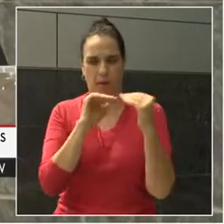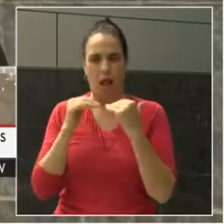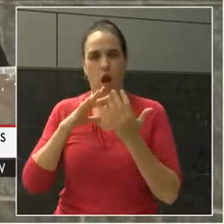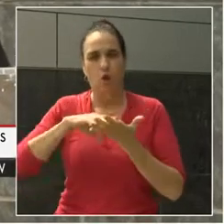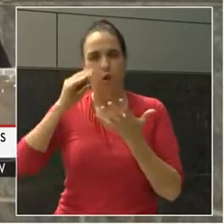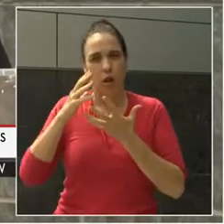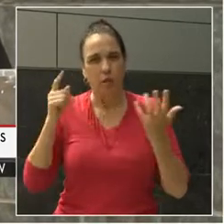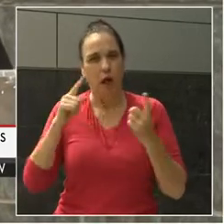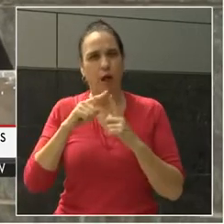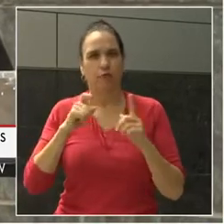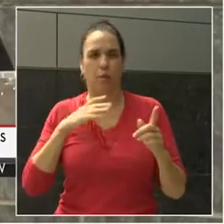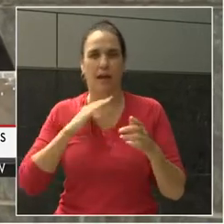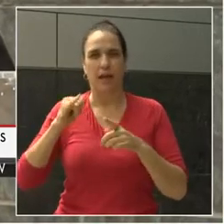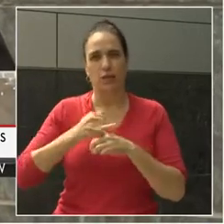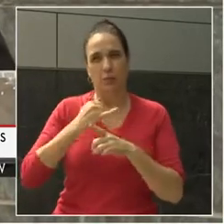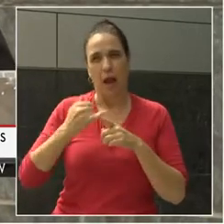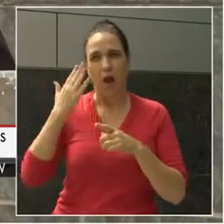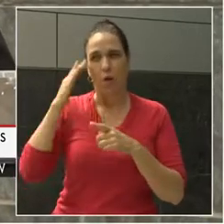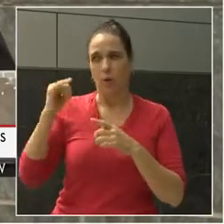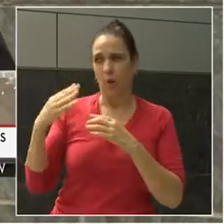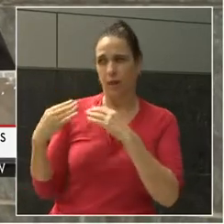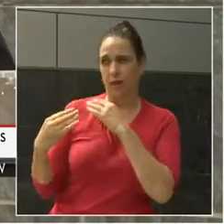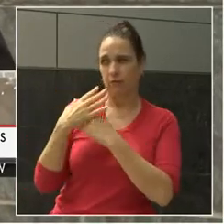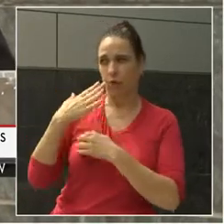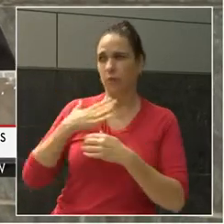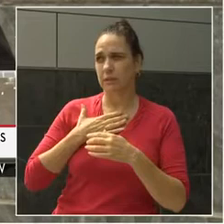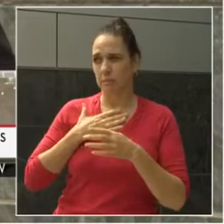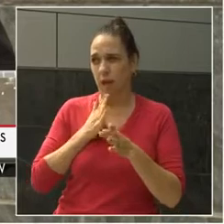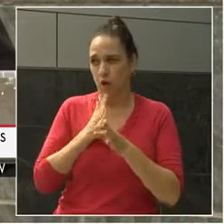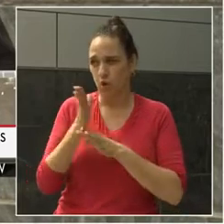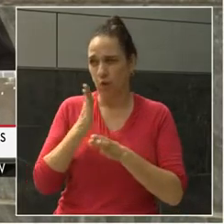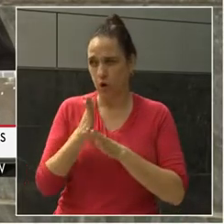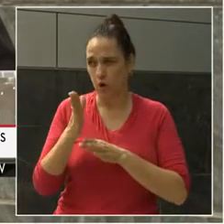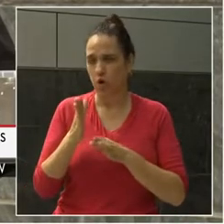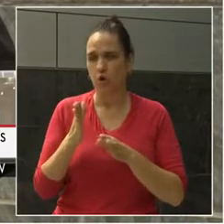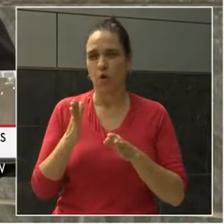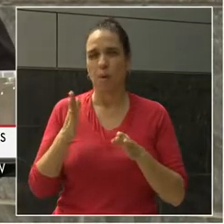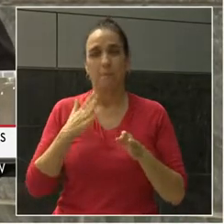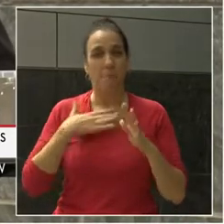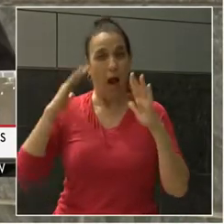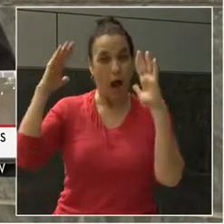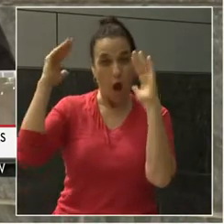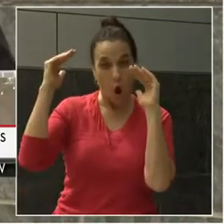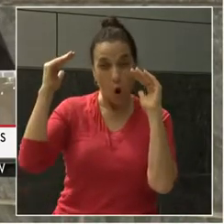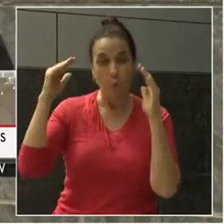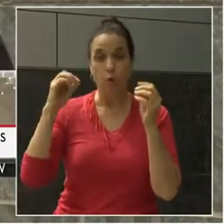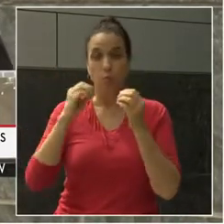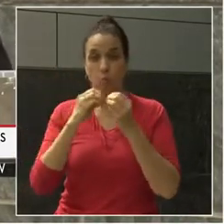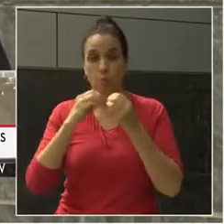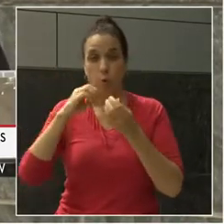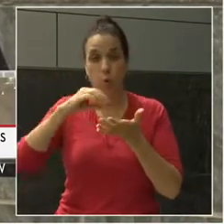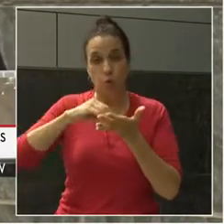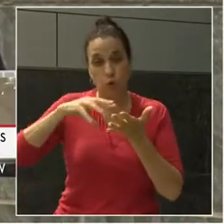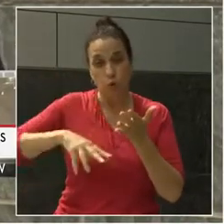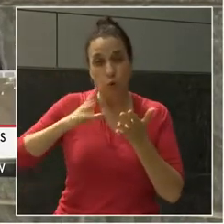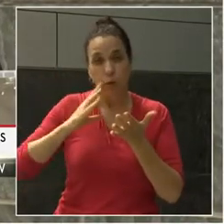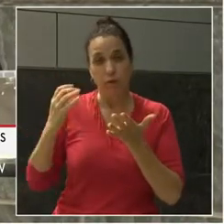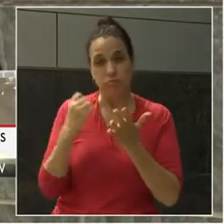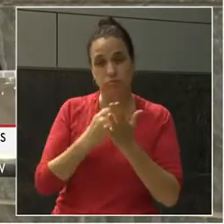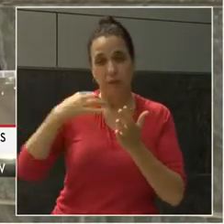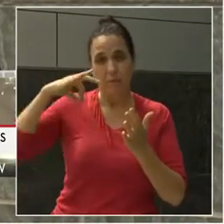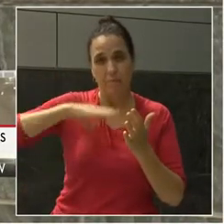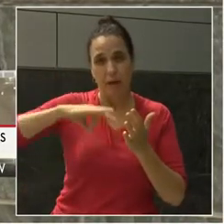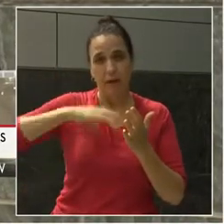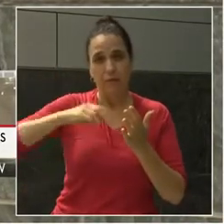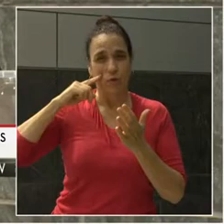internship, and I know that it will influence my career path. It is my hope that more students take advantage of this program